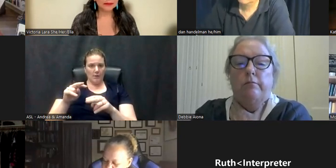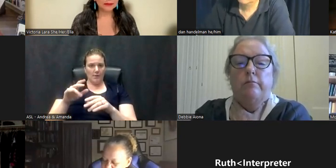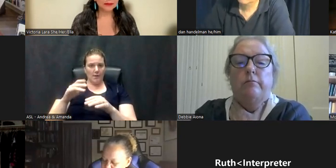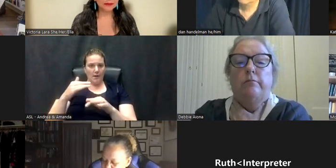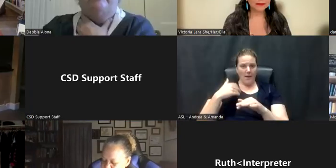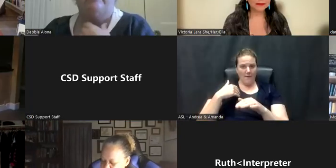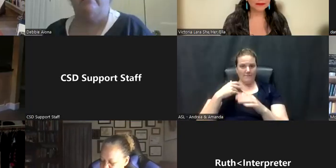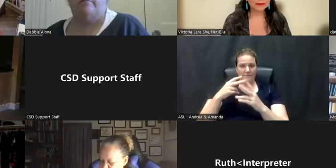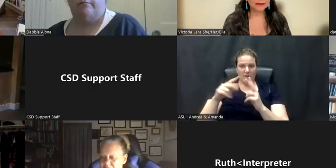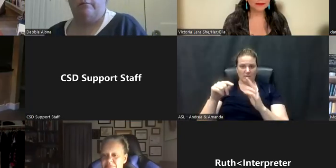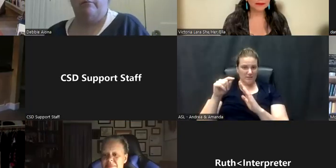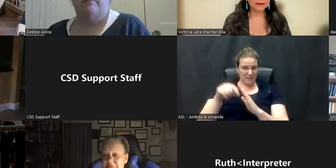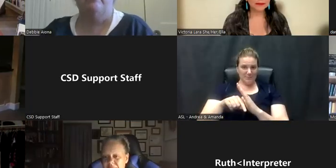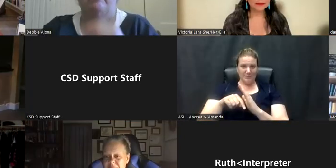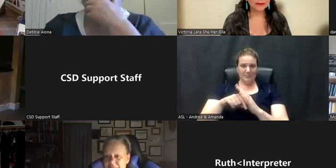very in-depth,